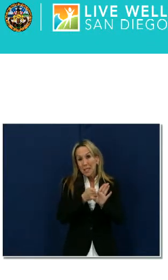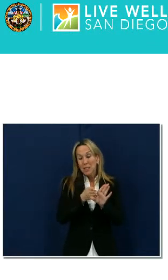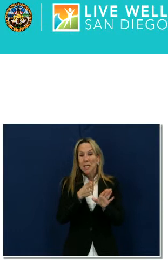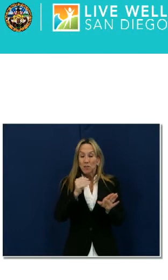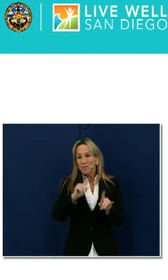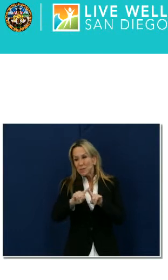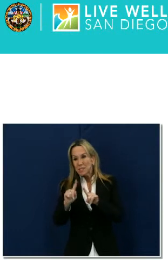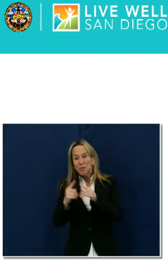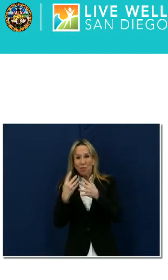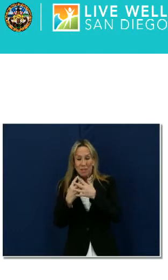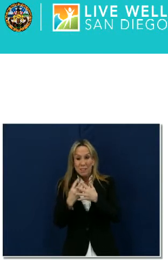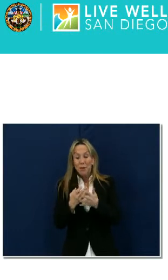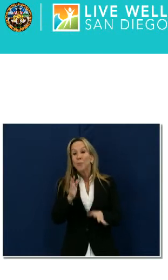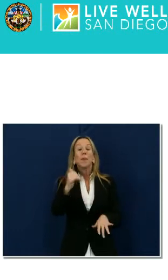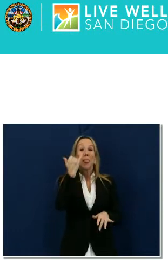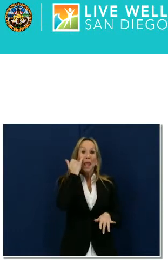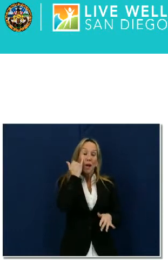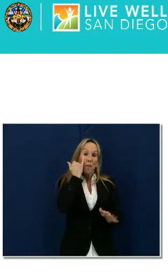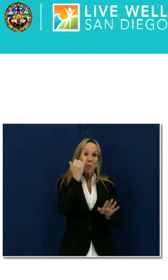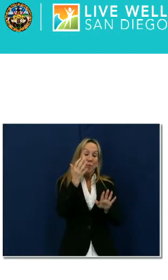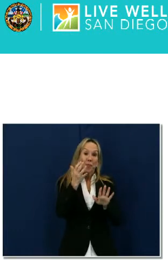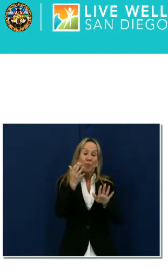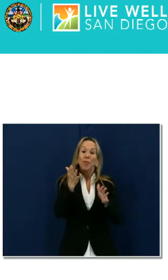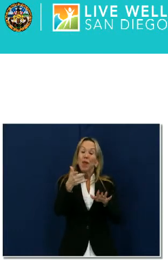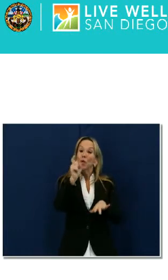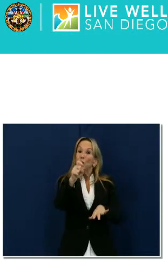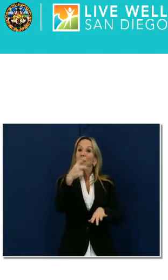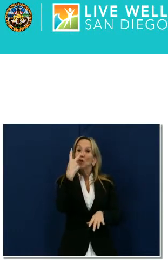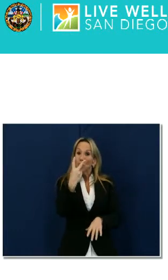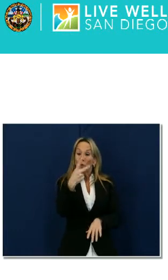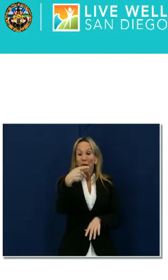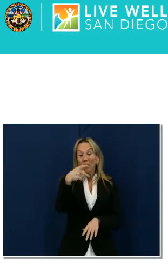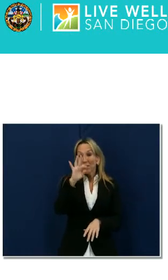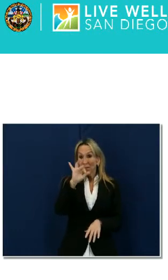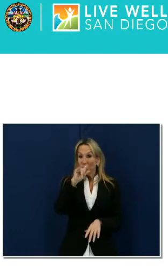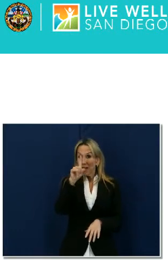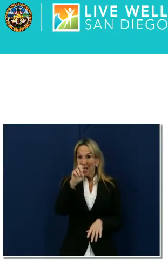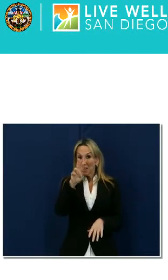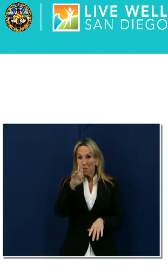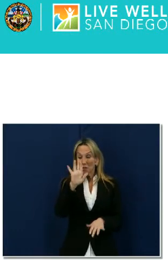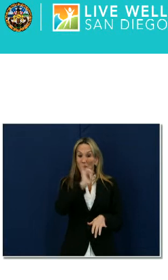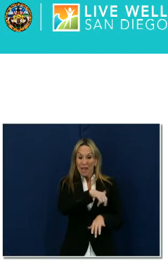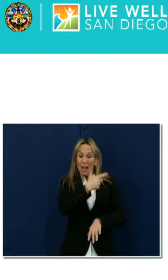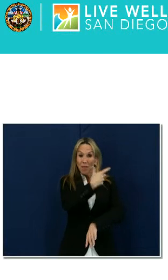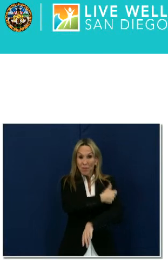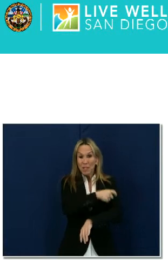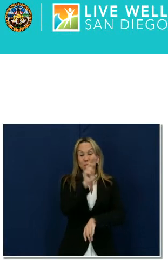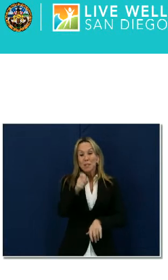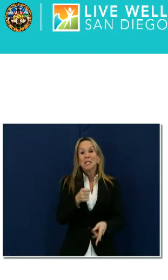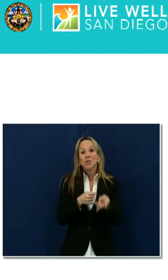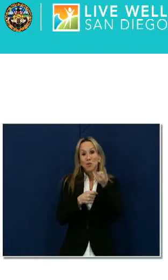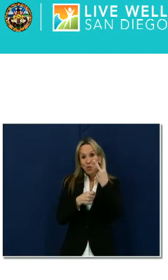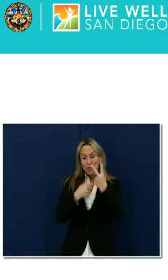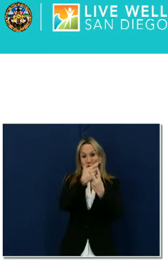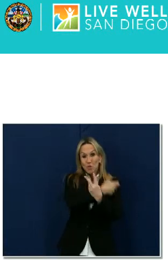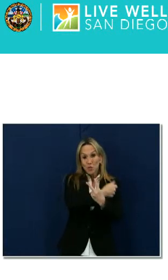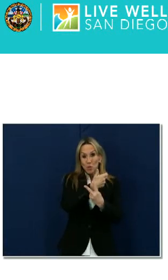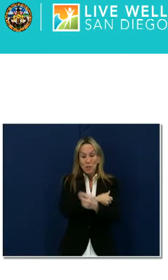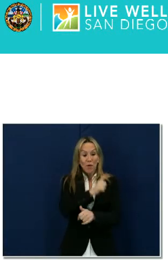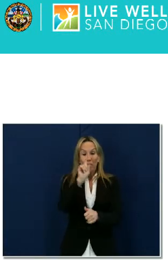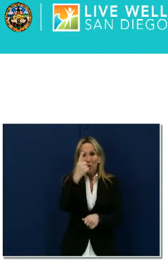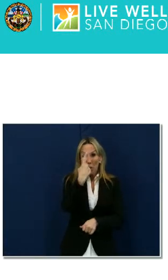you need 2 shots, 2 doses of the vaccine, the Pfizer vaccine, separated by 3 weeks. We